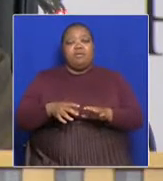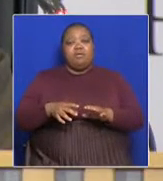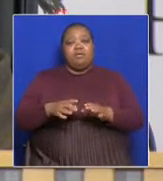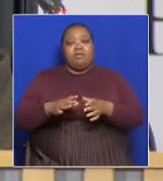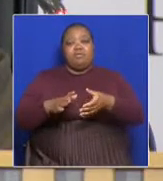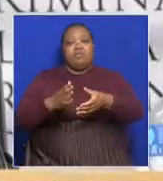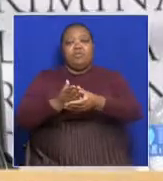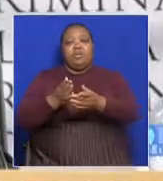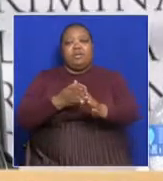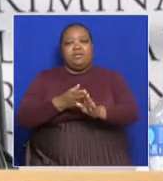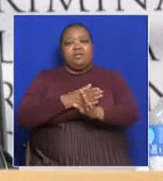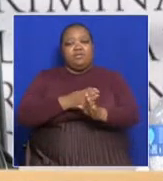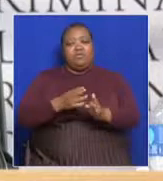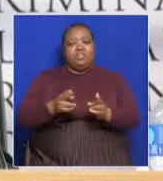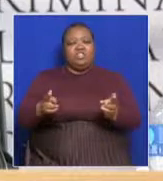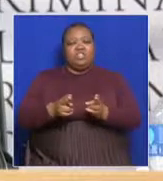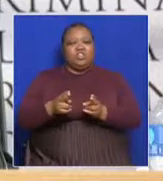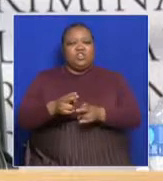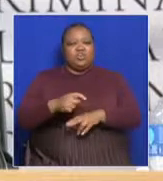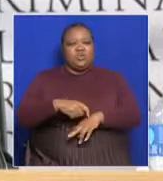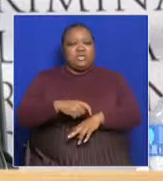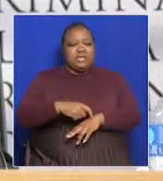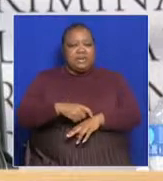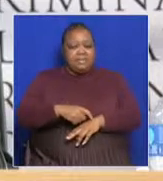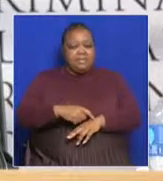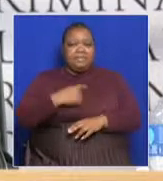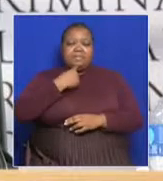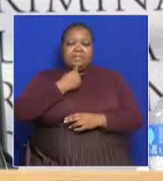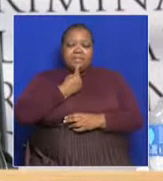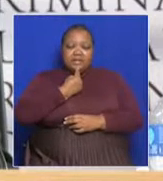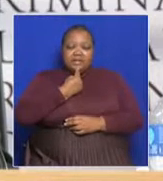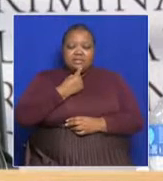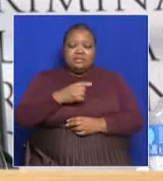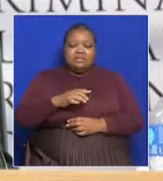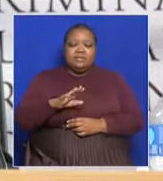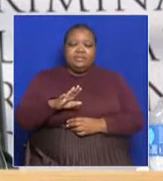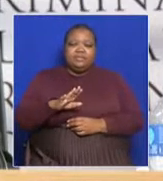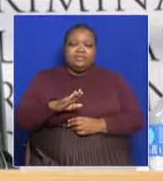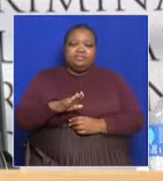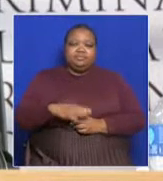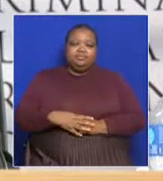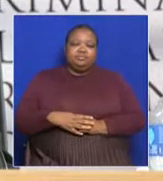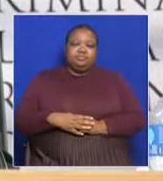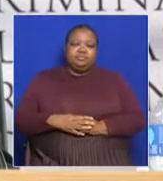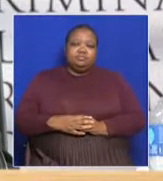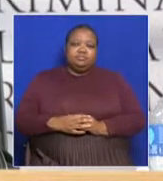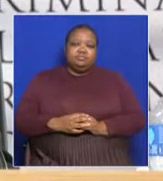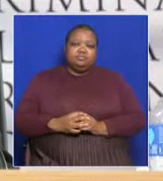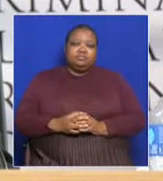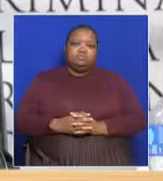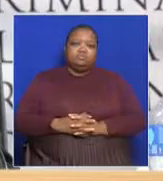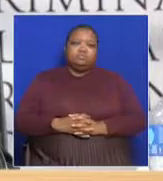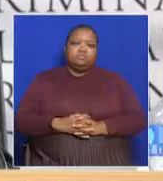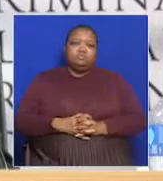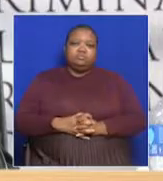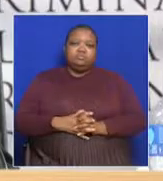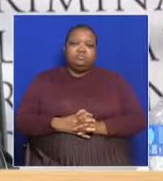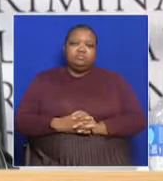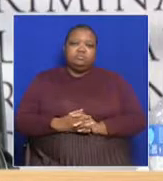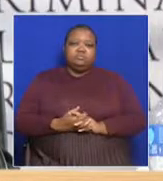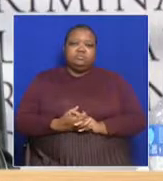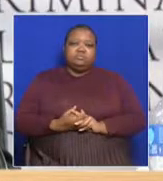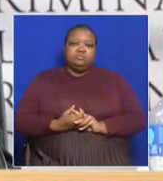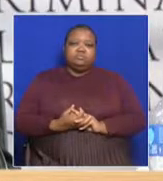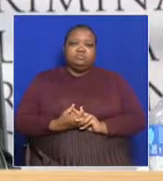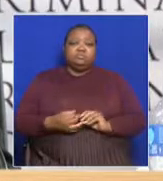Okay. But So at which point do you stop looking for implicated persons